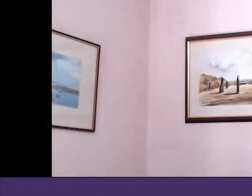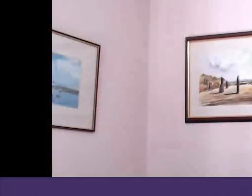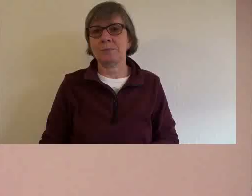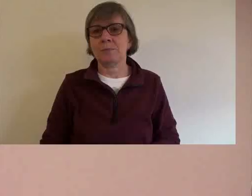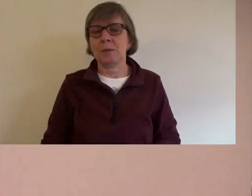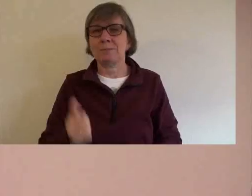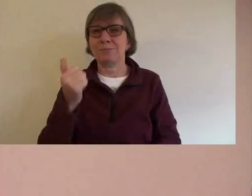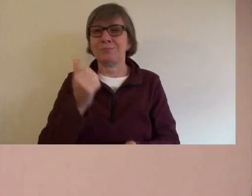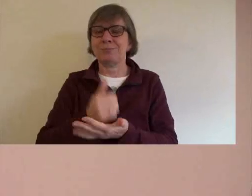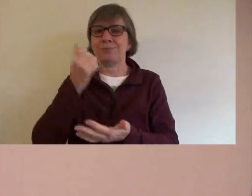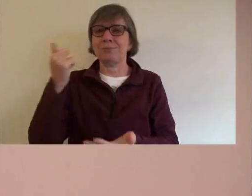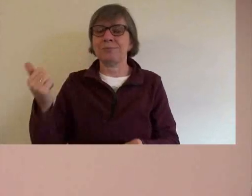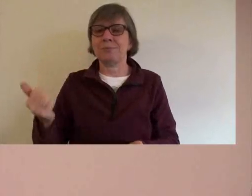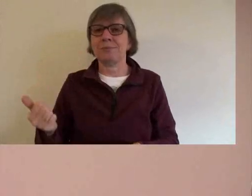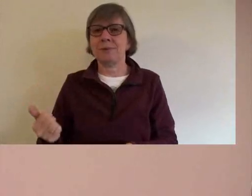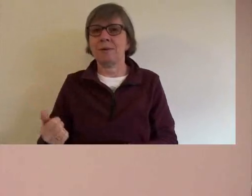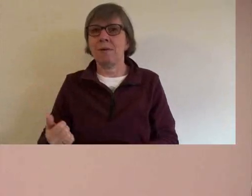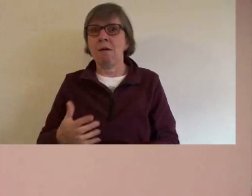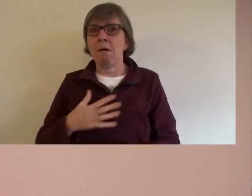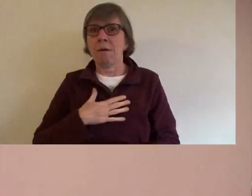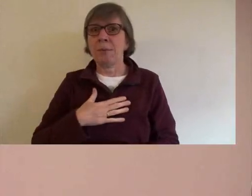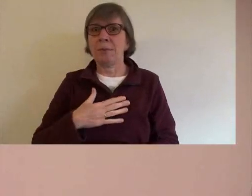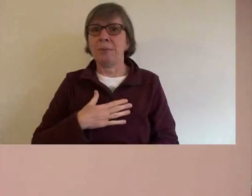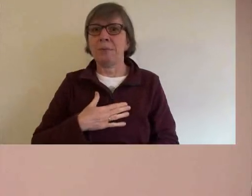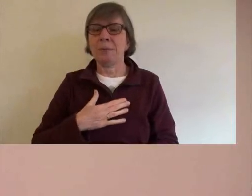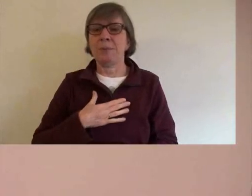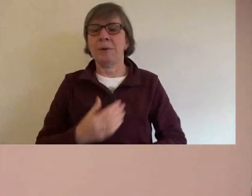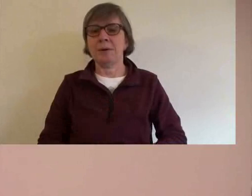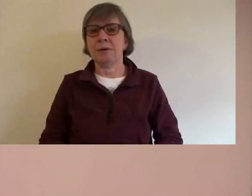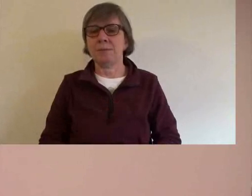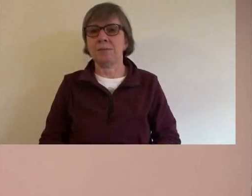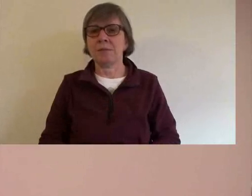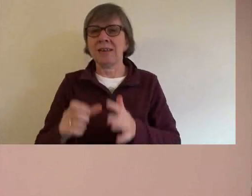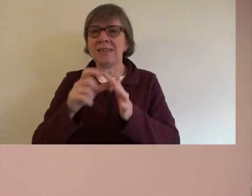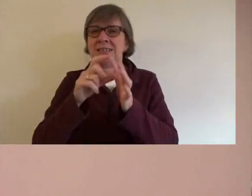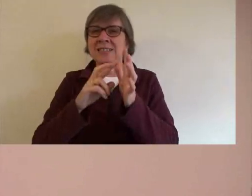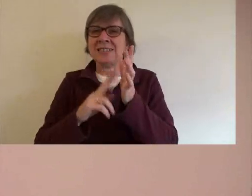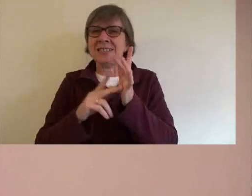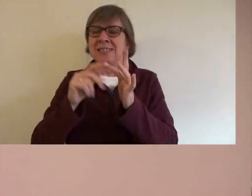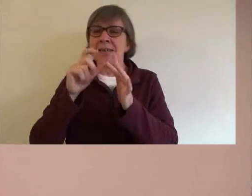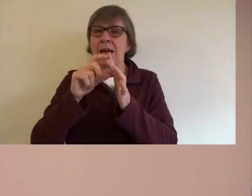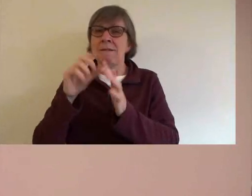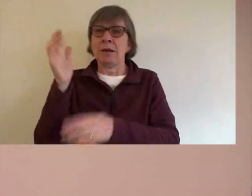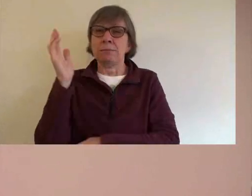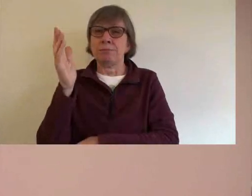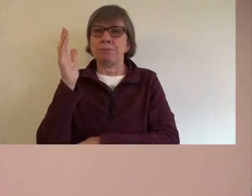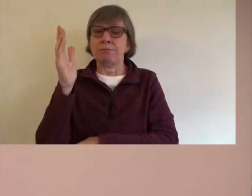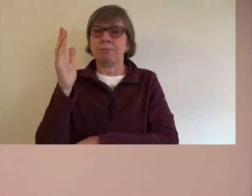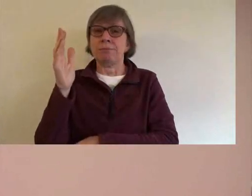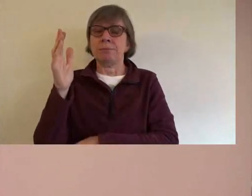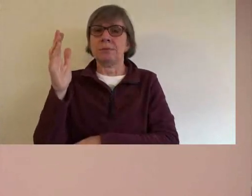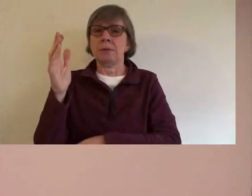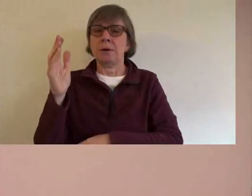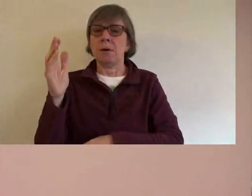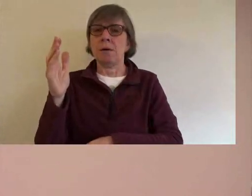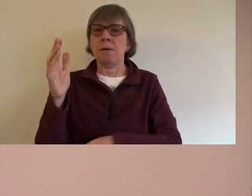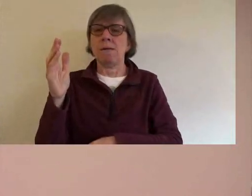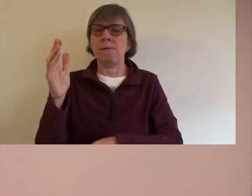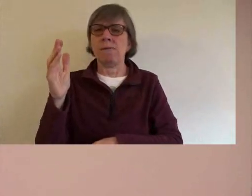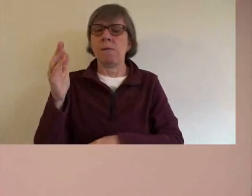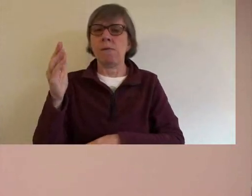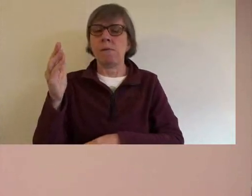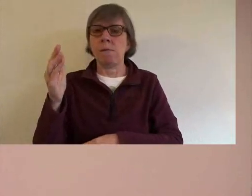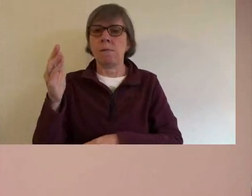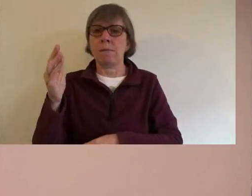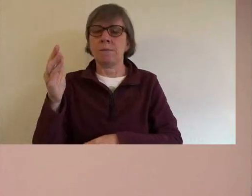Ha, brilliant. I'm always a bit out of breath after that one. David is going to be speaking to us this morning, and